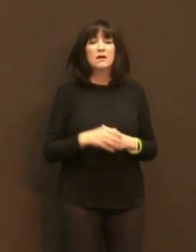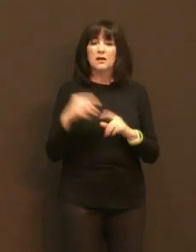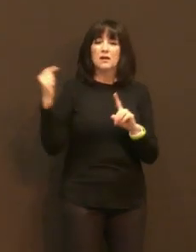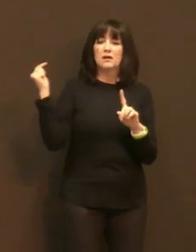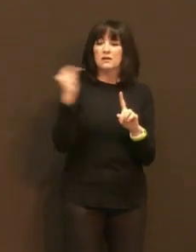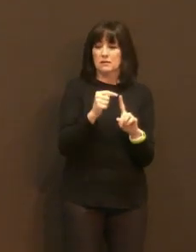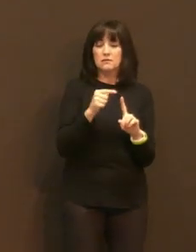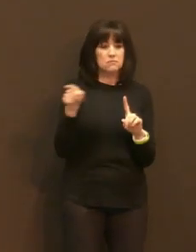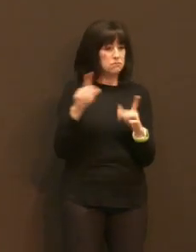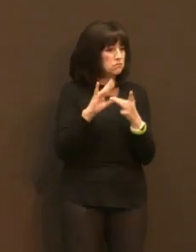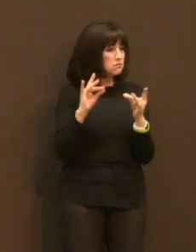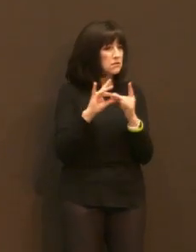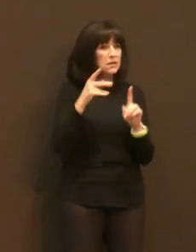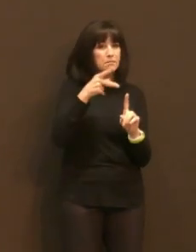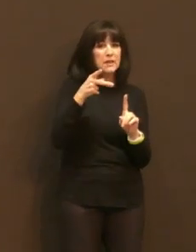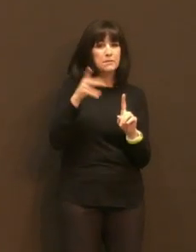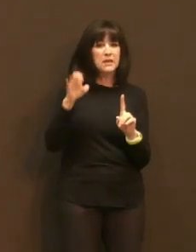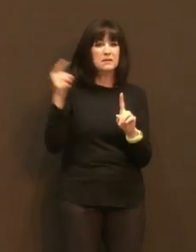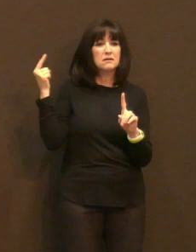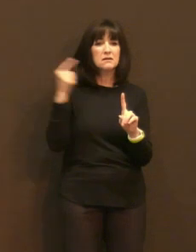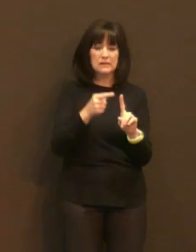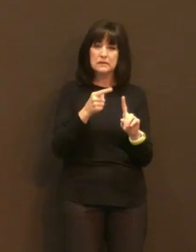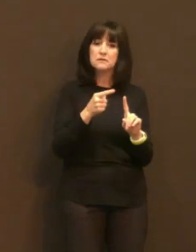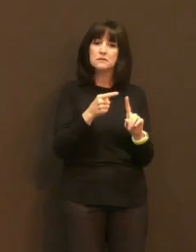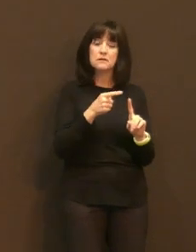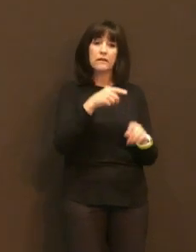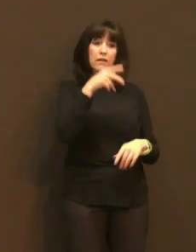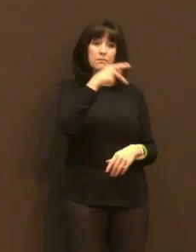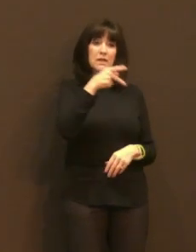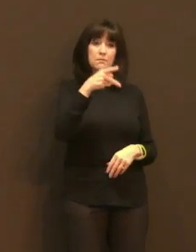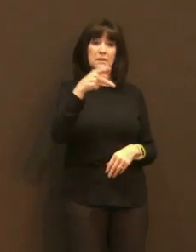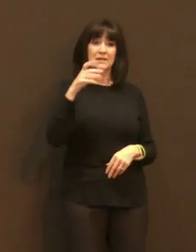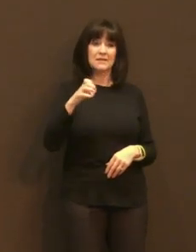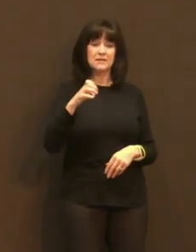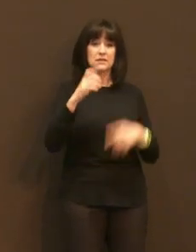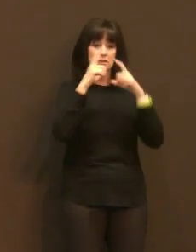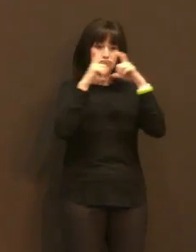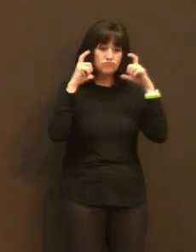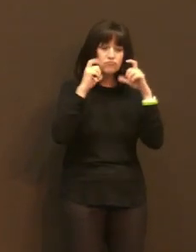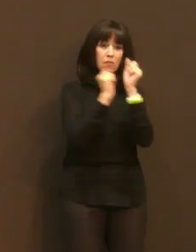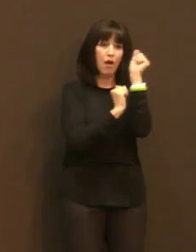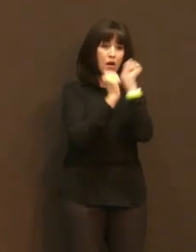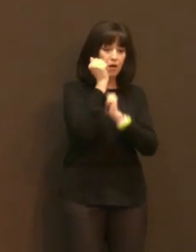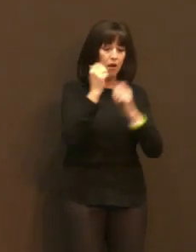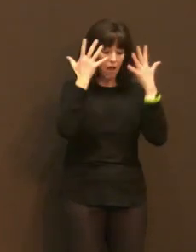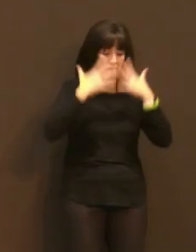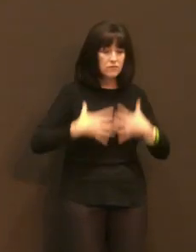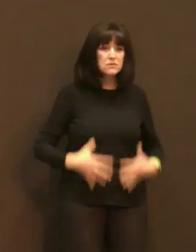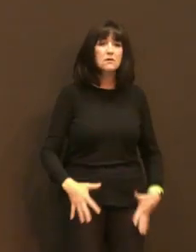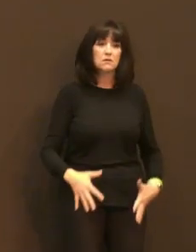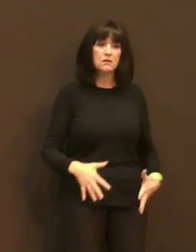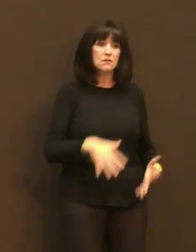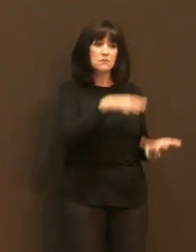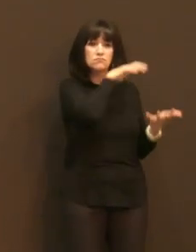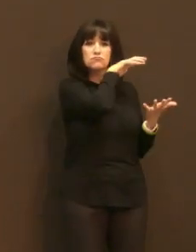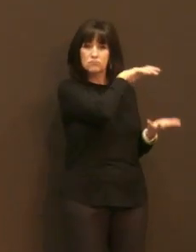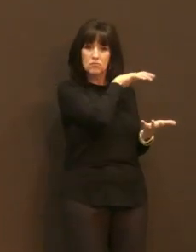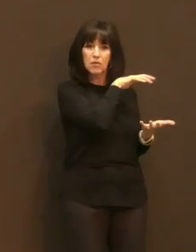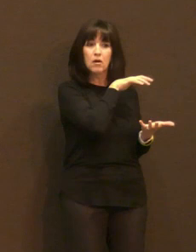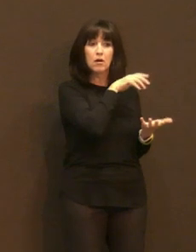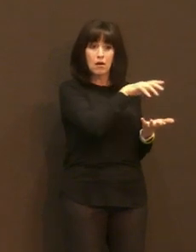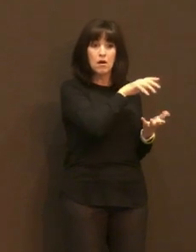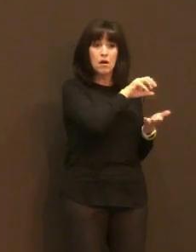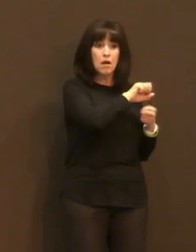that the state is getting? How much is going to long-term care facilities, and what is the state's priority in terms of